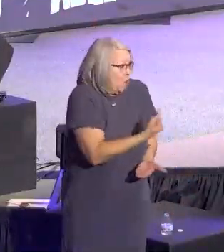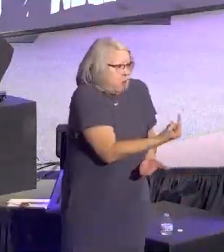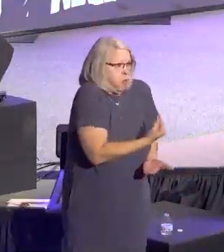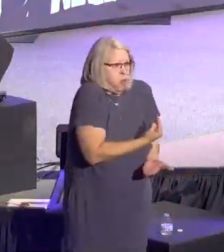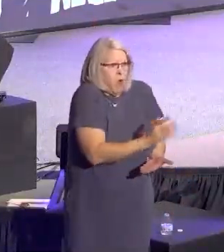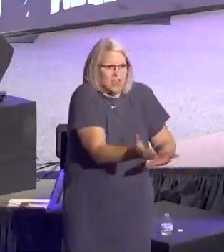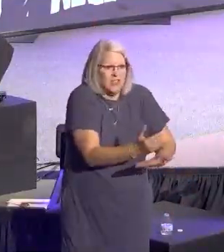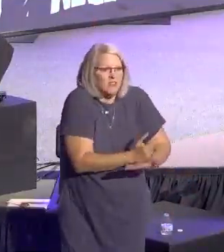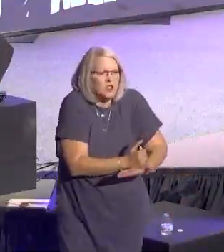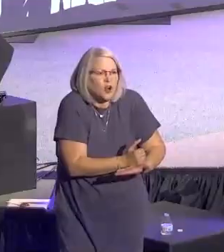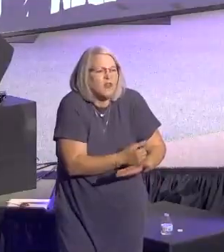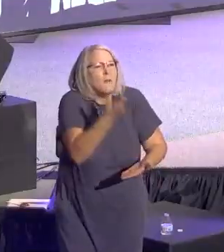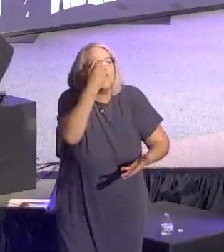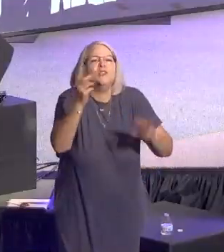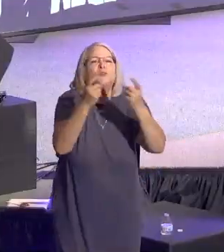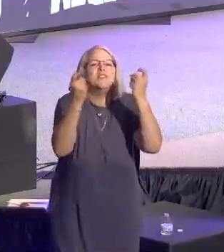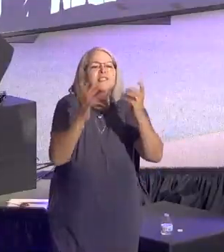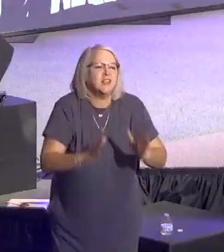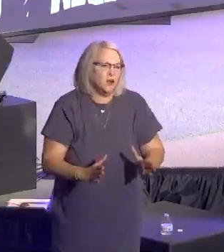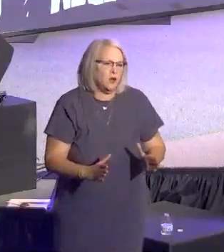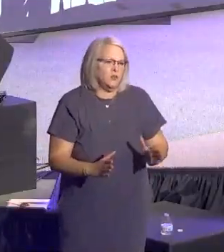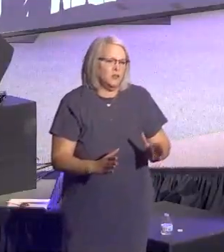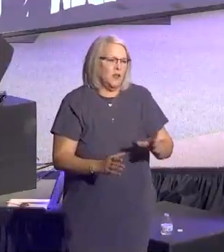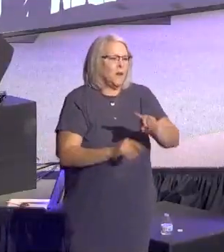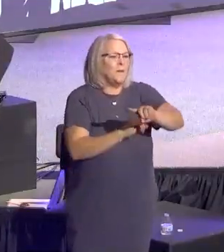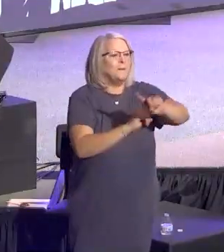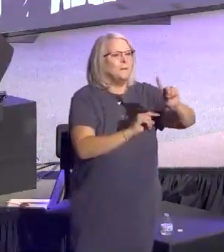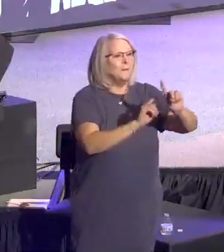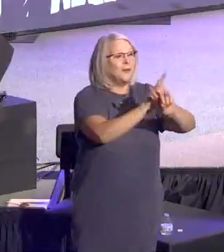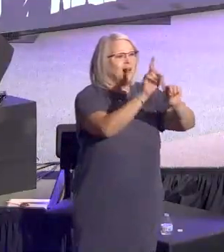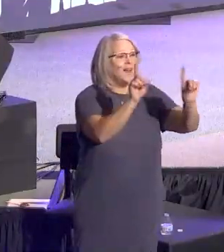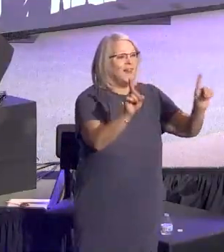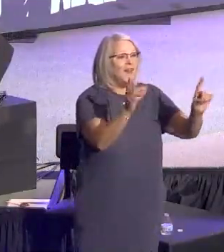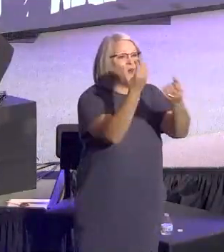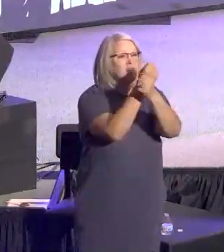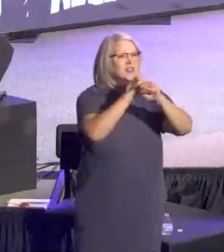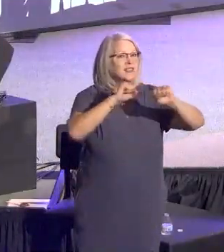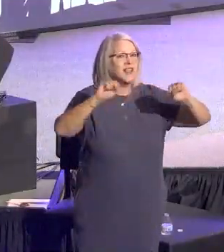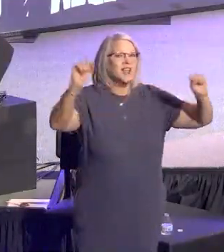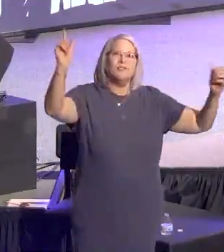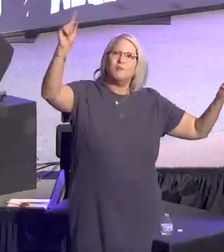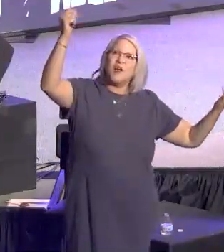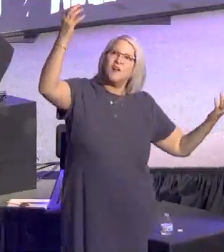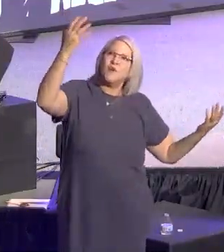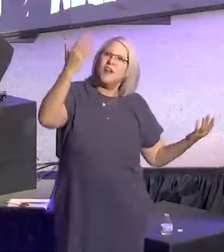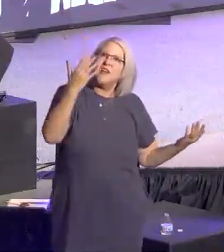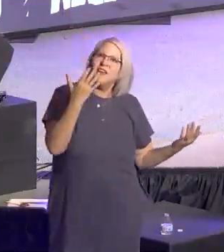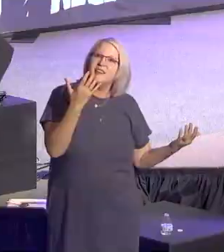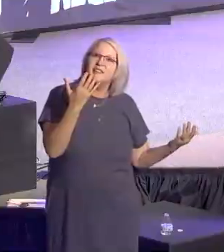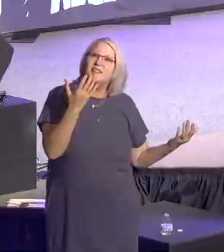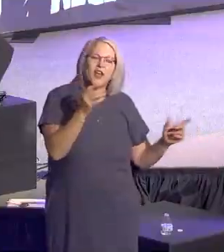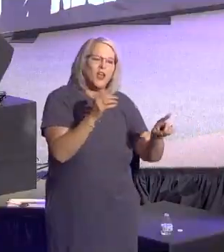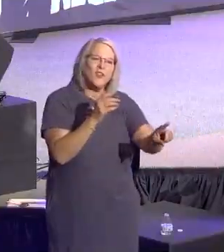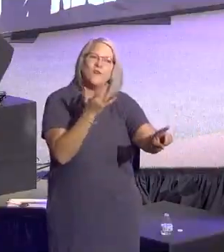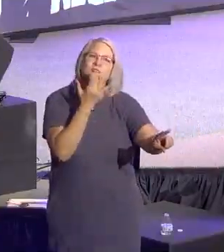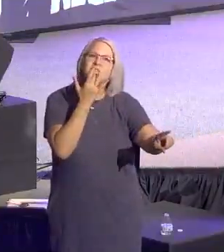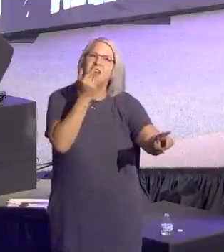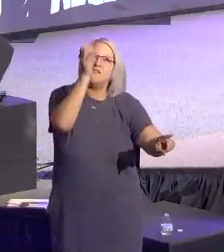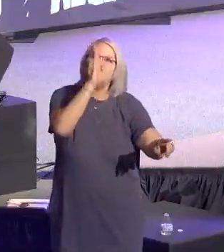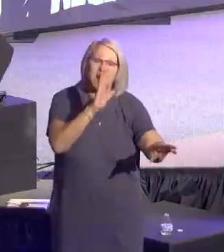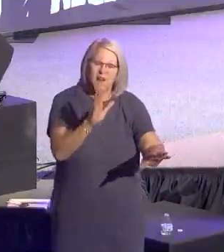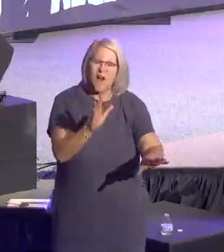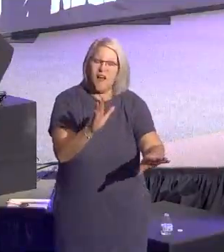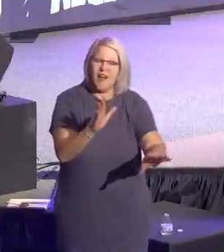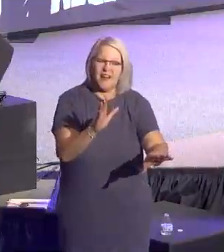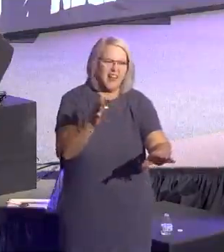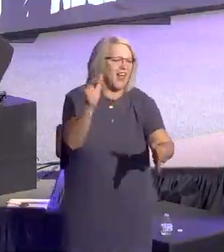we're all sinners. Saved by what? Grace. It's God. You are favored by God. Do you understand?